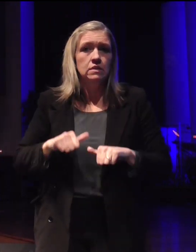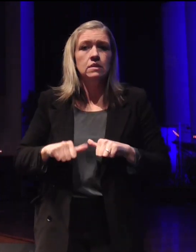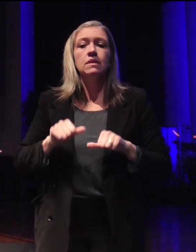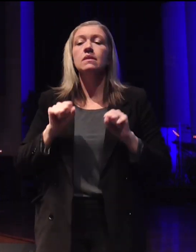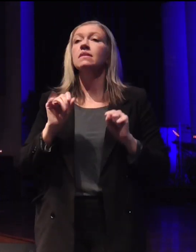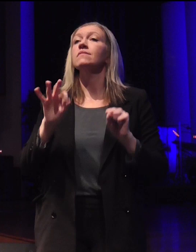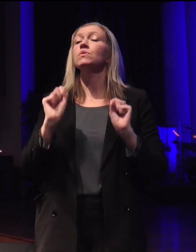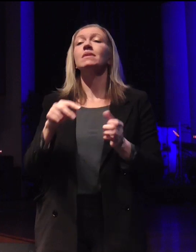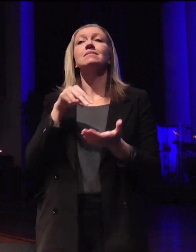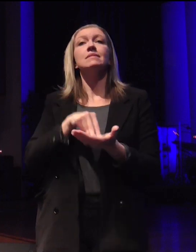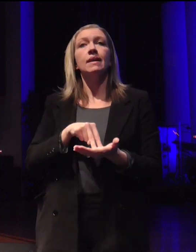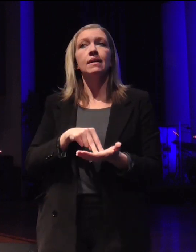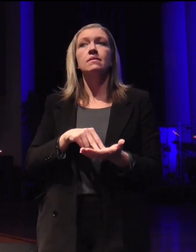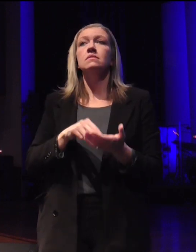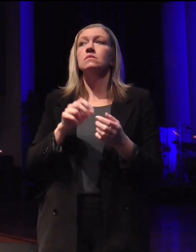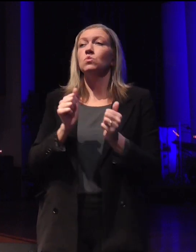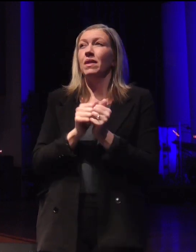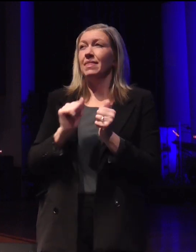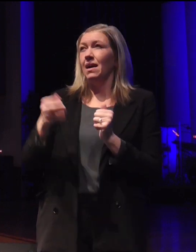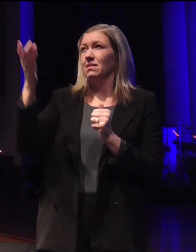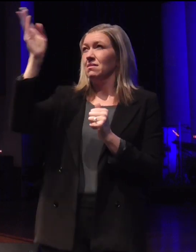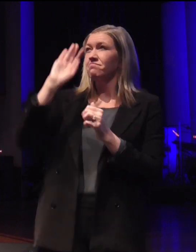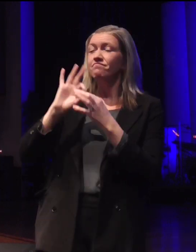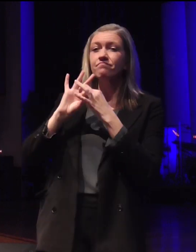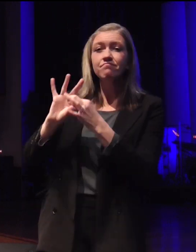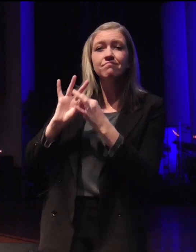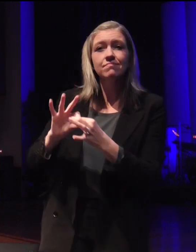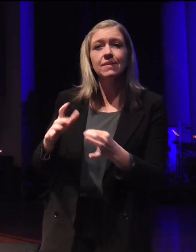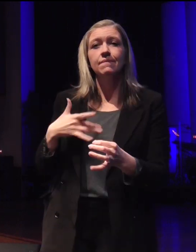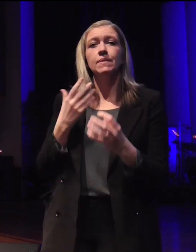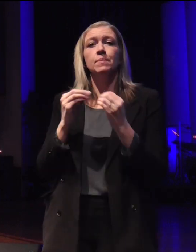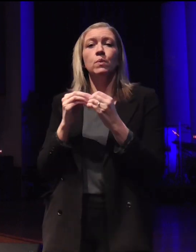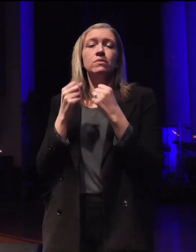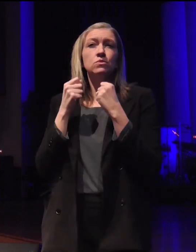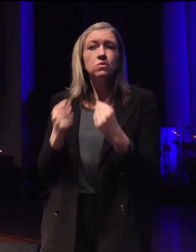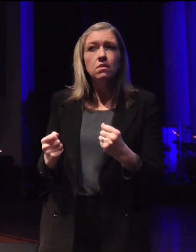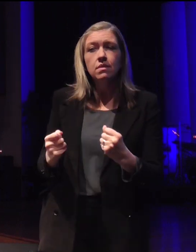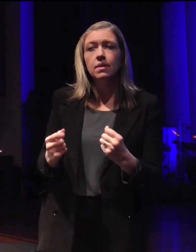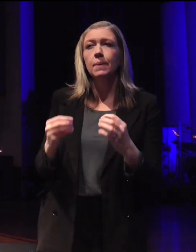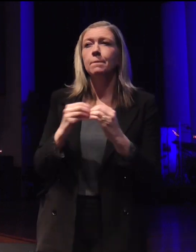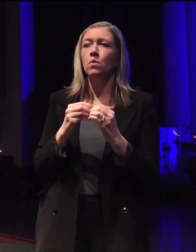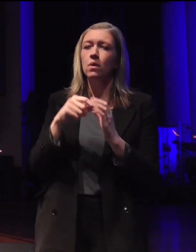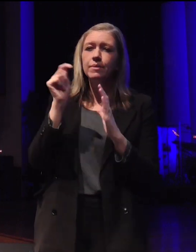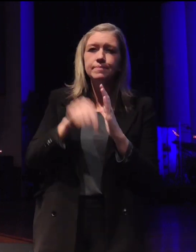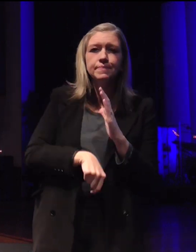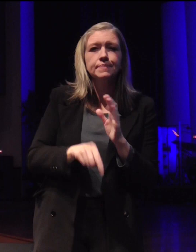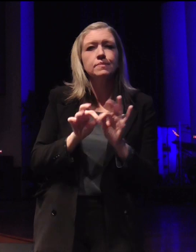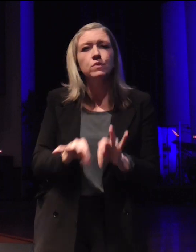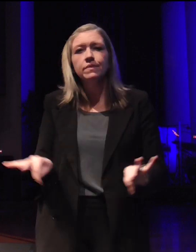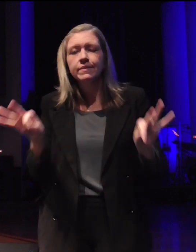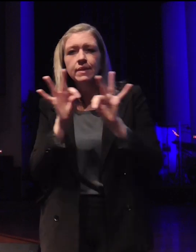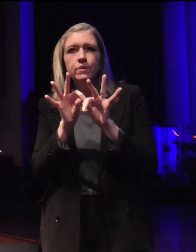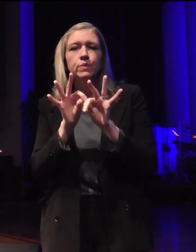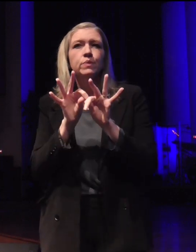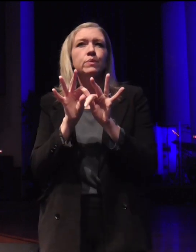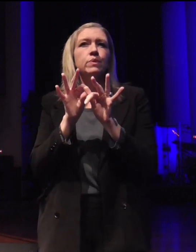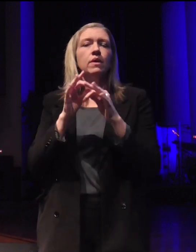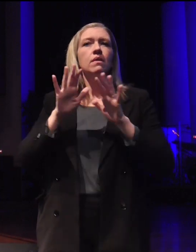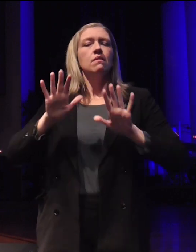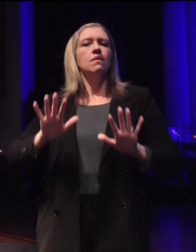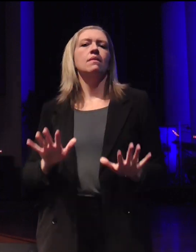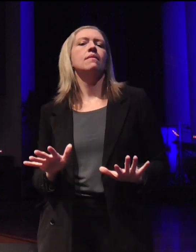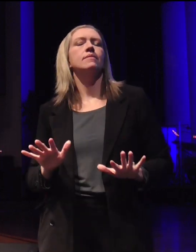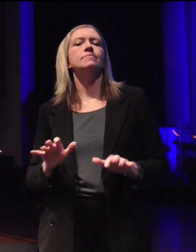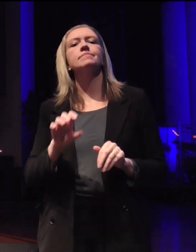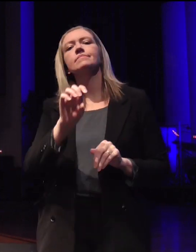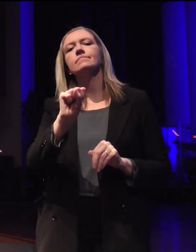feel stronger and more profound, profoundly present, profoundly at ease. Sam